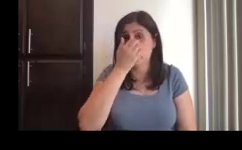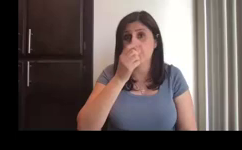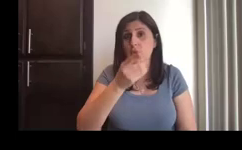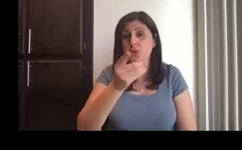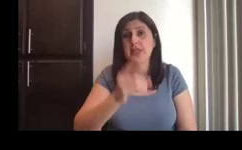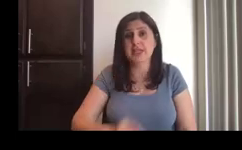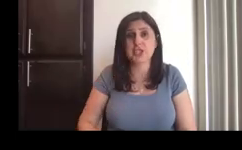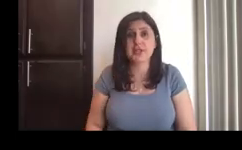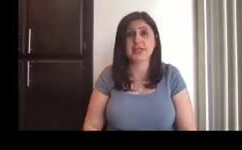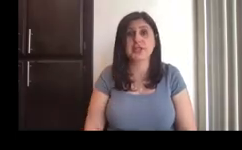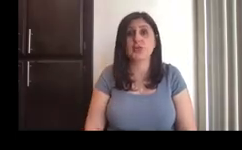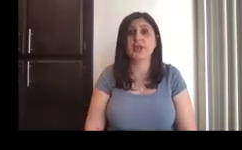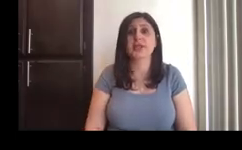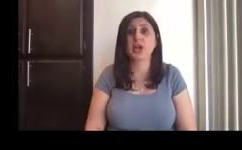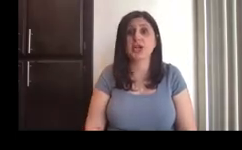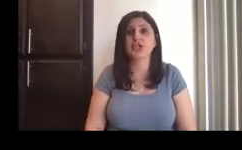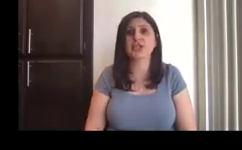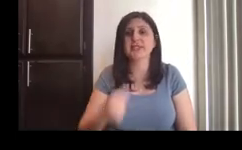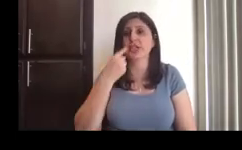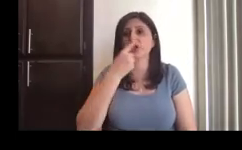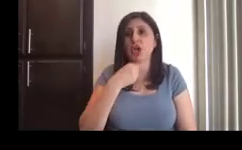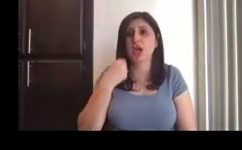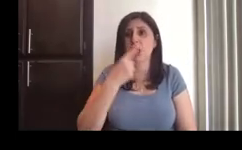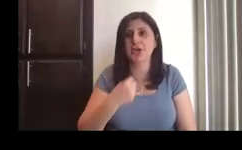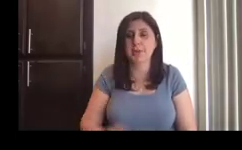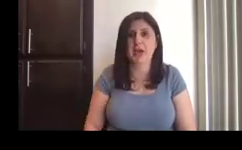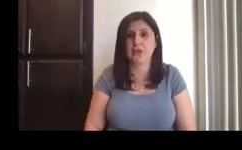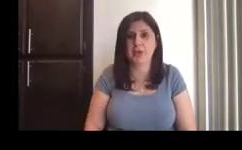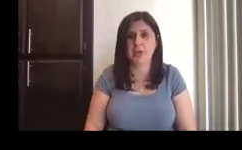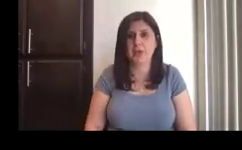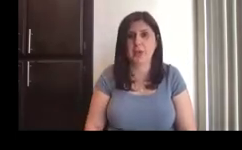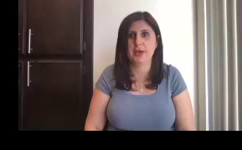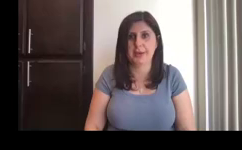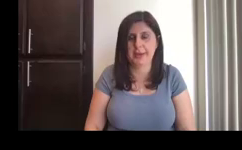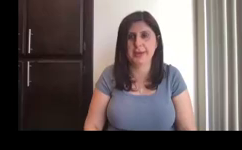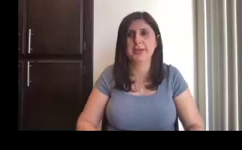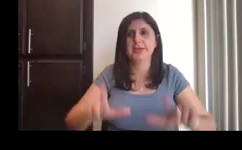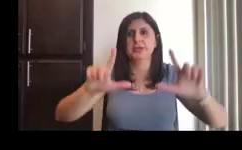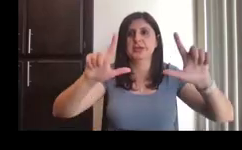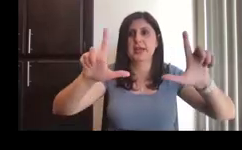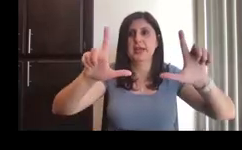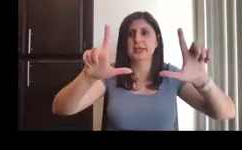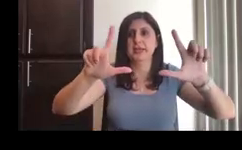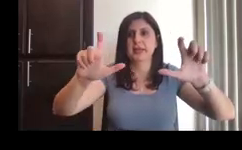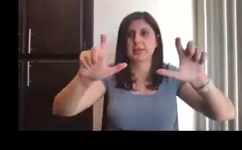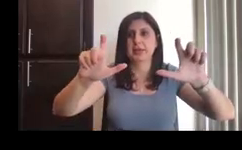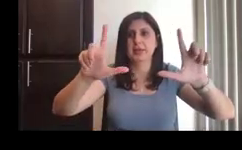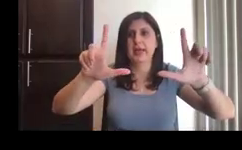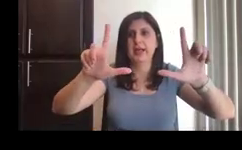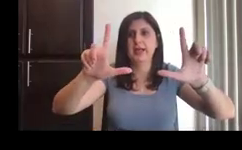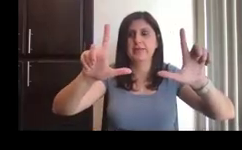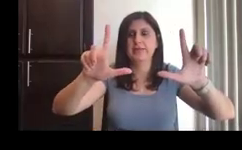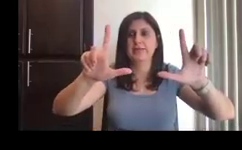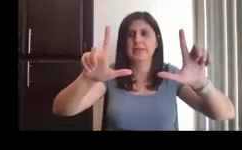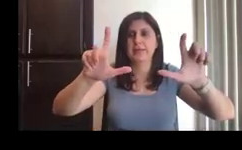signals, go with each of these. So with large, you're going to say cha on your mouth. Okay. So the sign is a